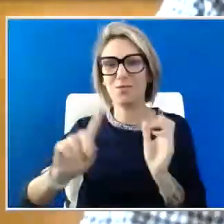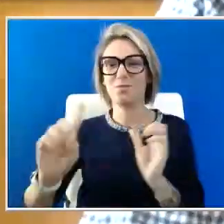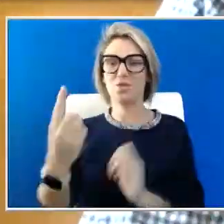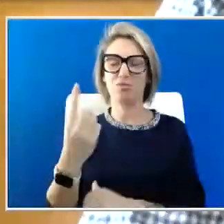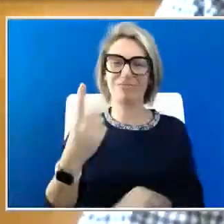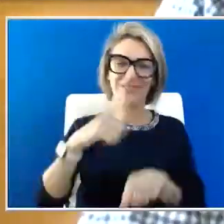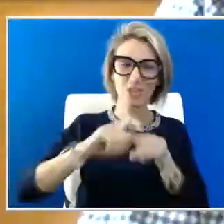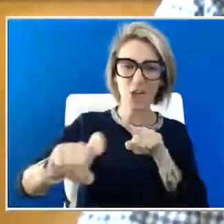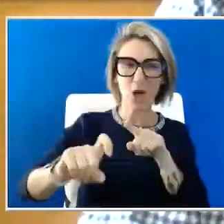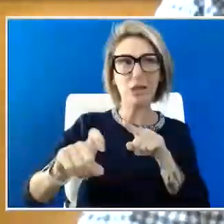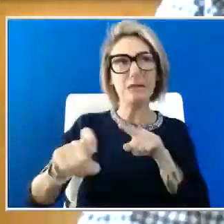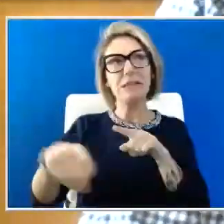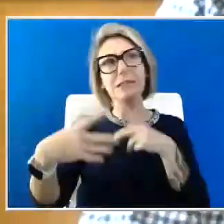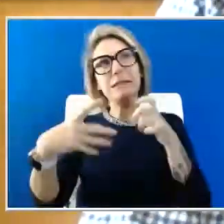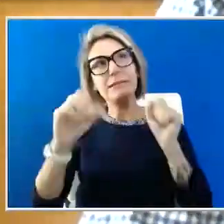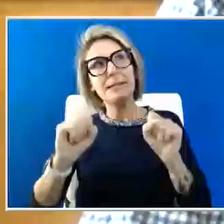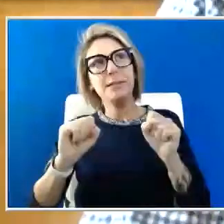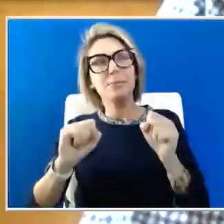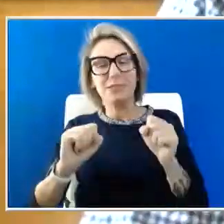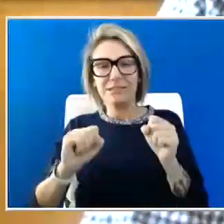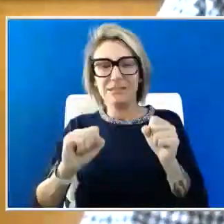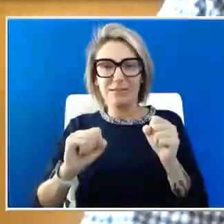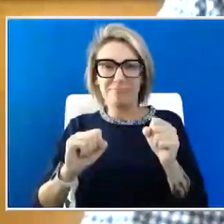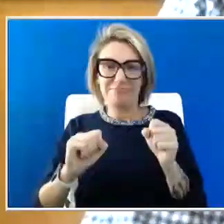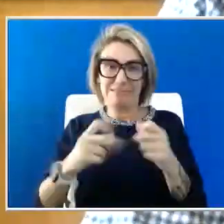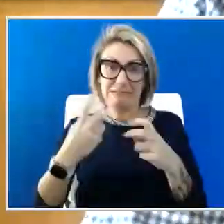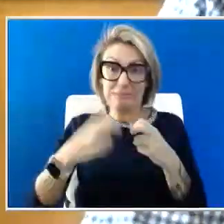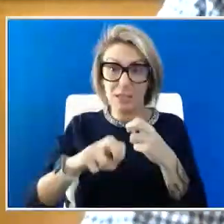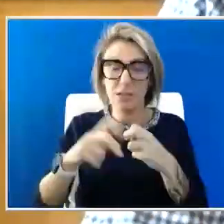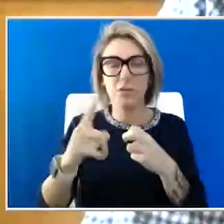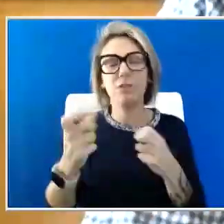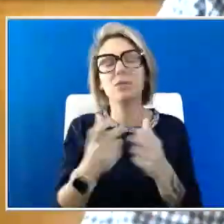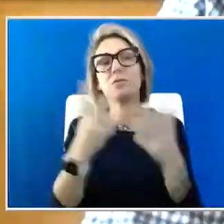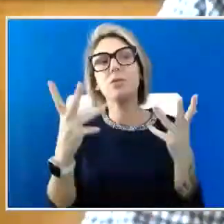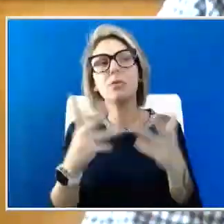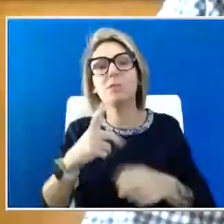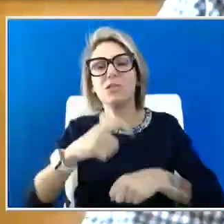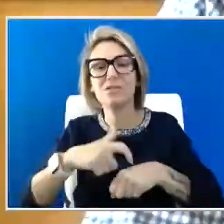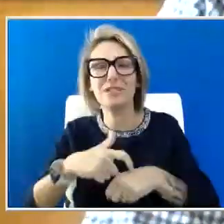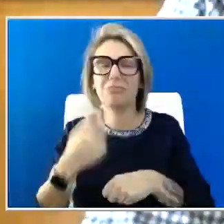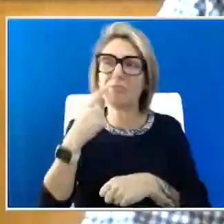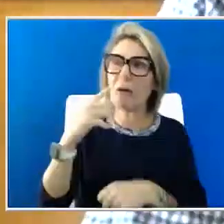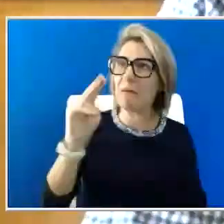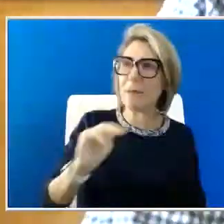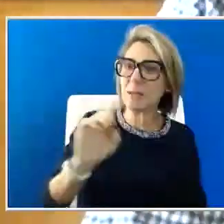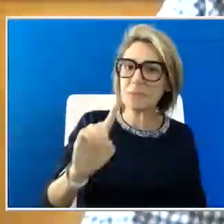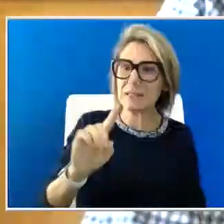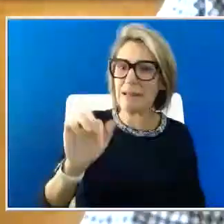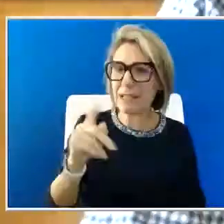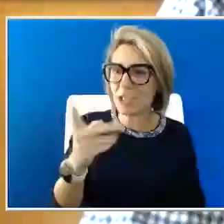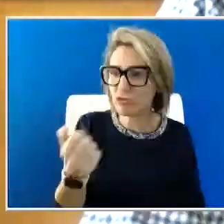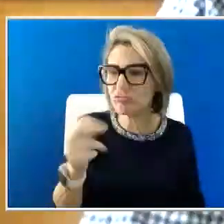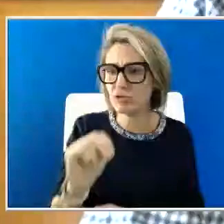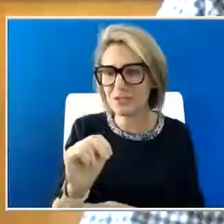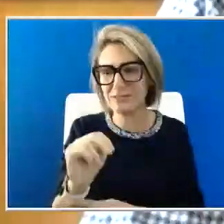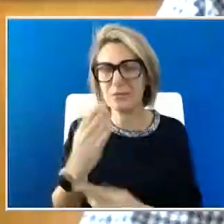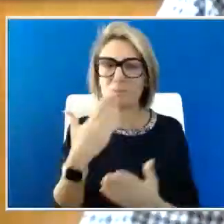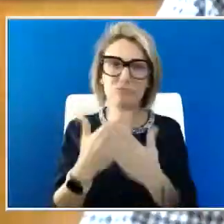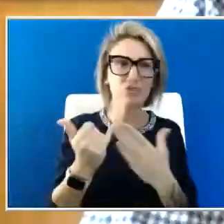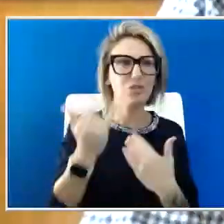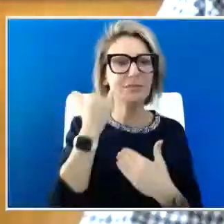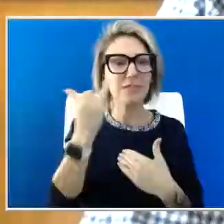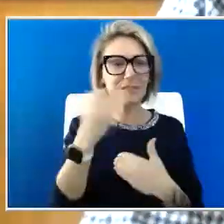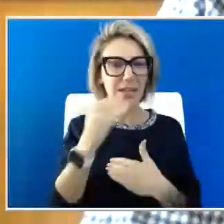hard because you've just invested so much time. We thought MD Anderson was the way to go, and I made this